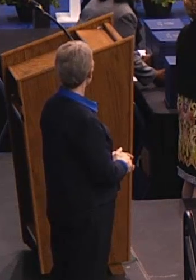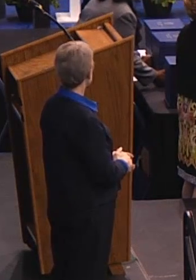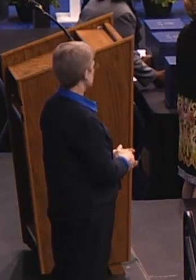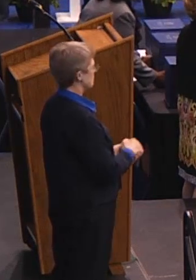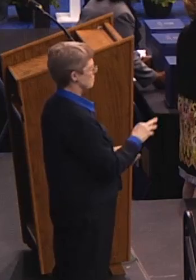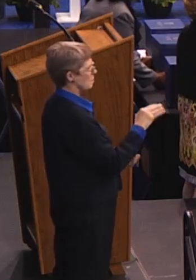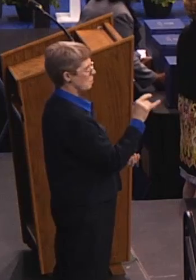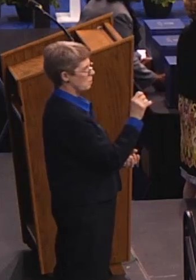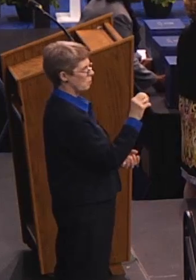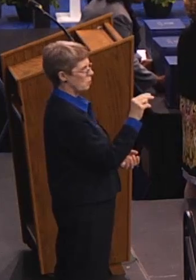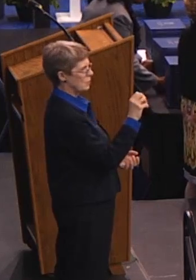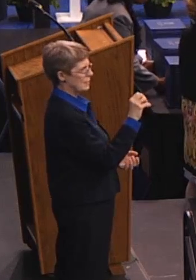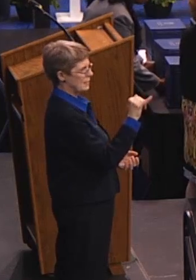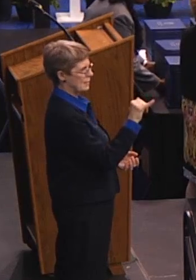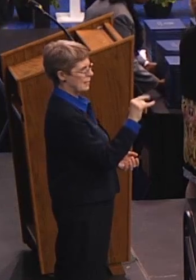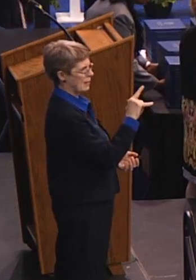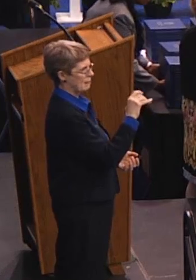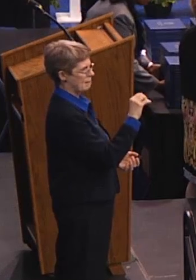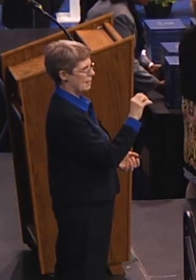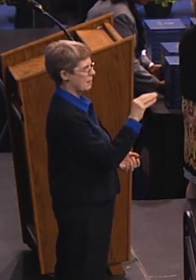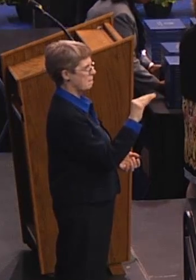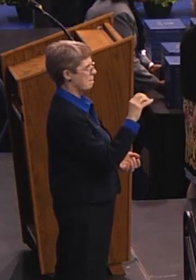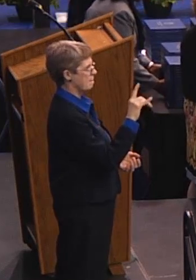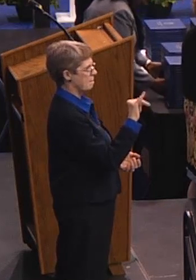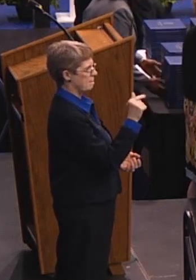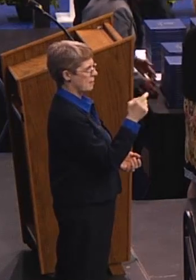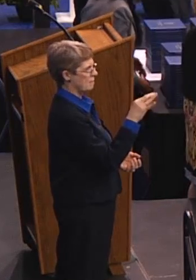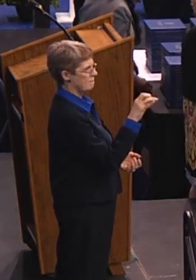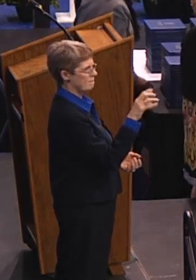Brittany Lee Bedingfield, nursing.